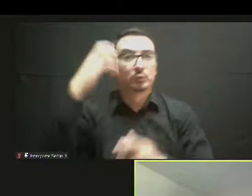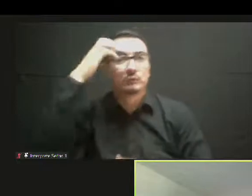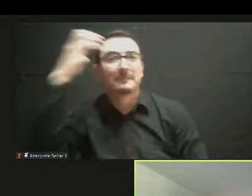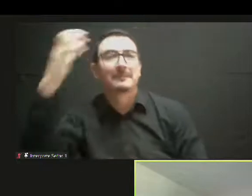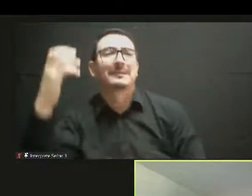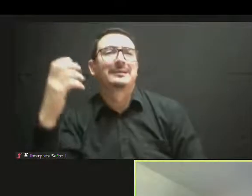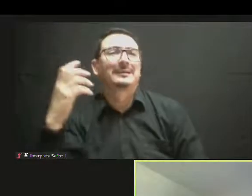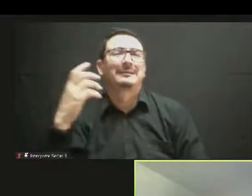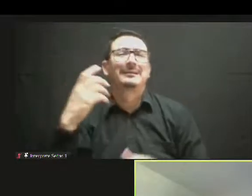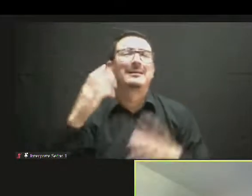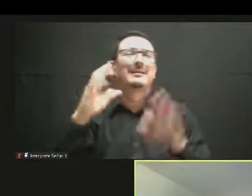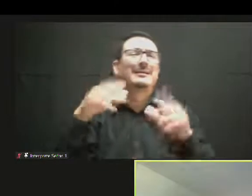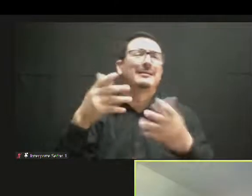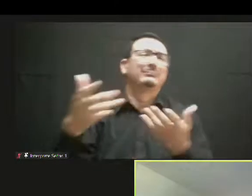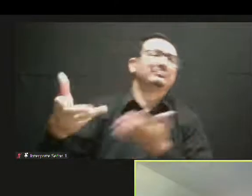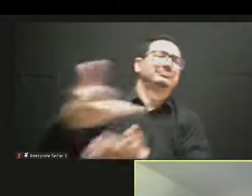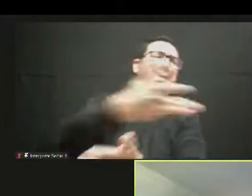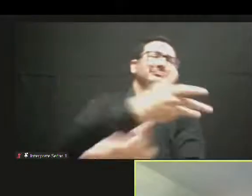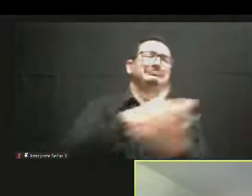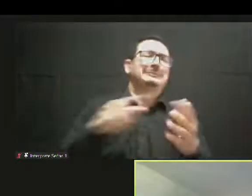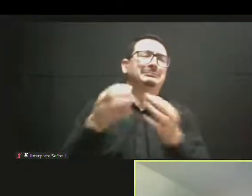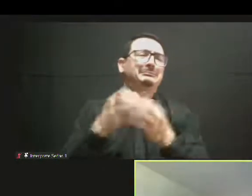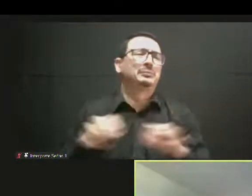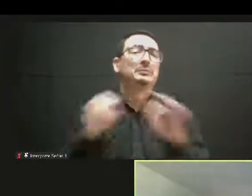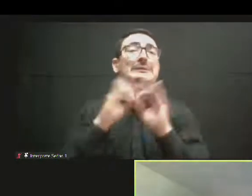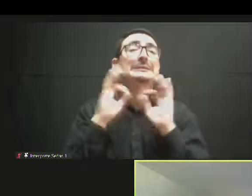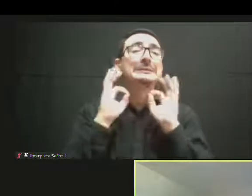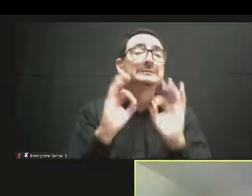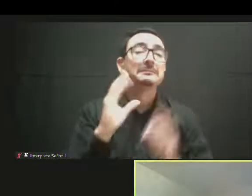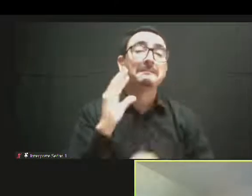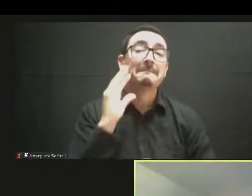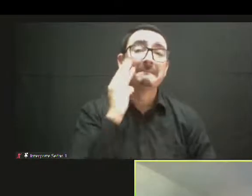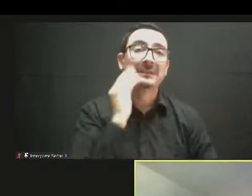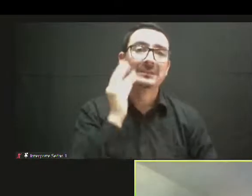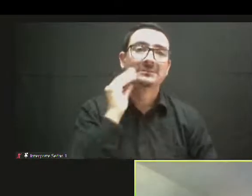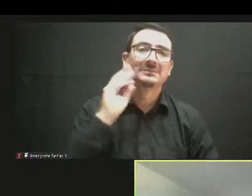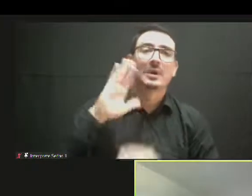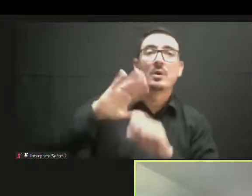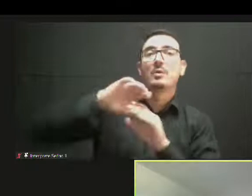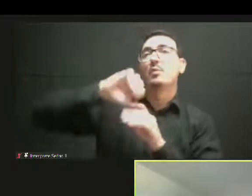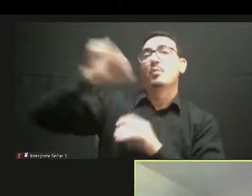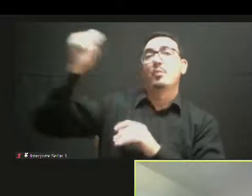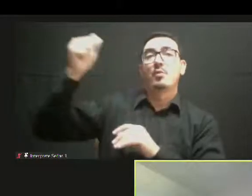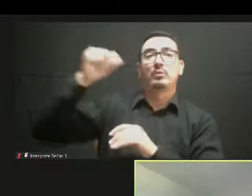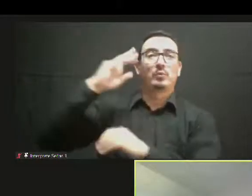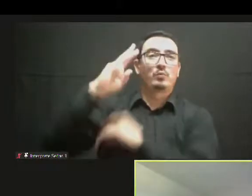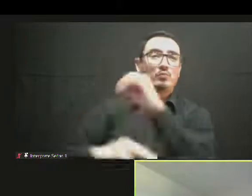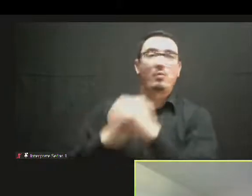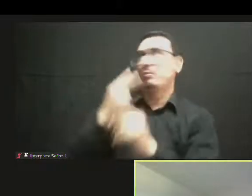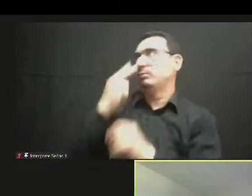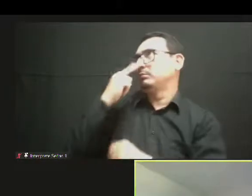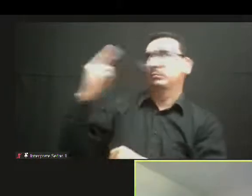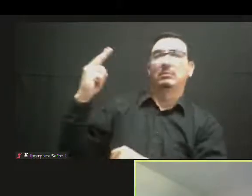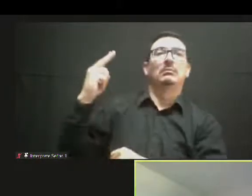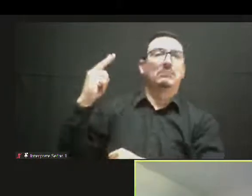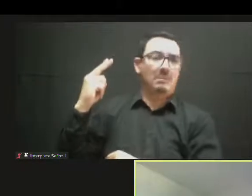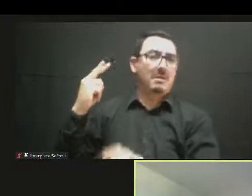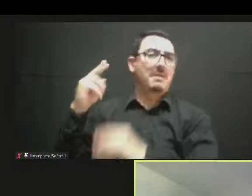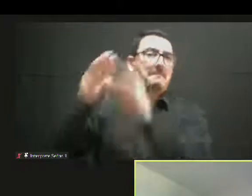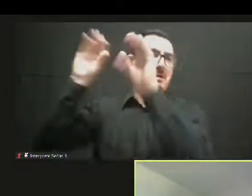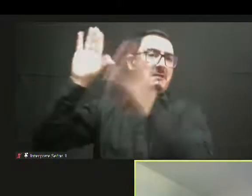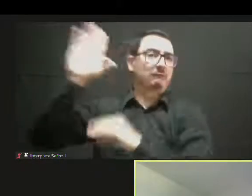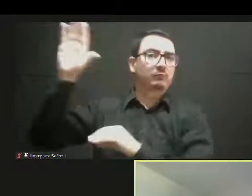with non-traditional educational platforms such as Coursera, Udemy, all these nano degree certifications and so